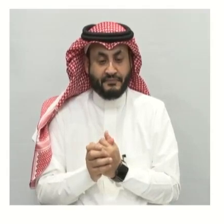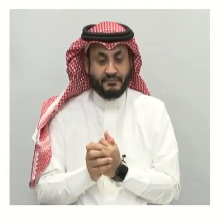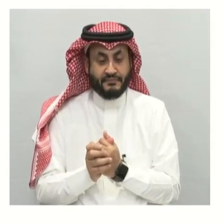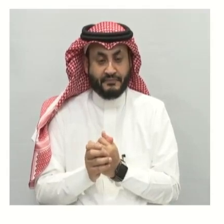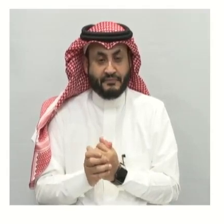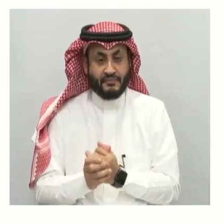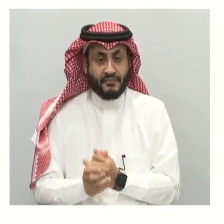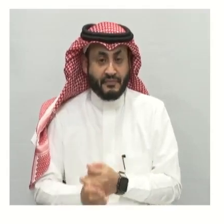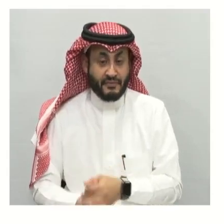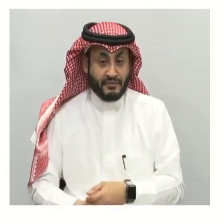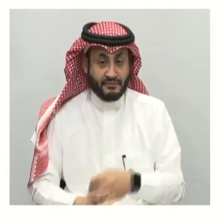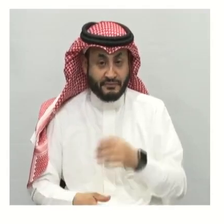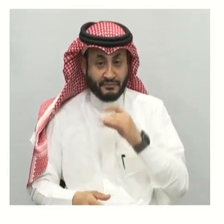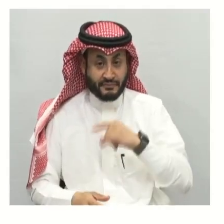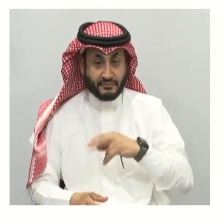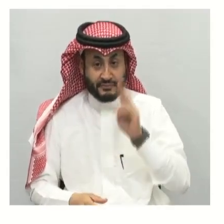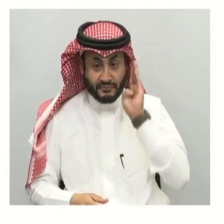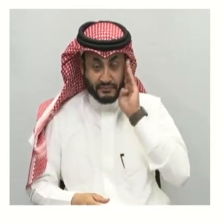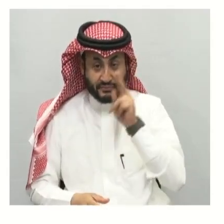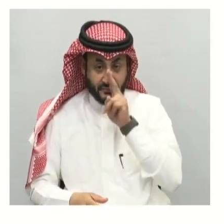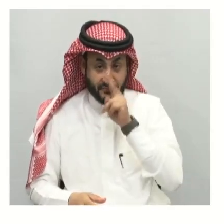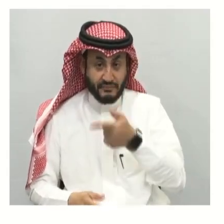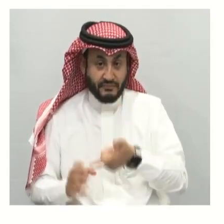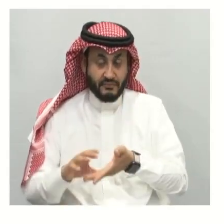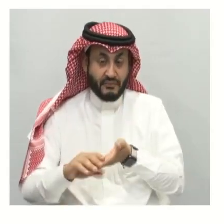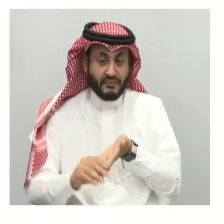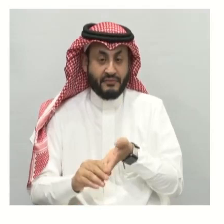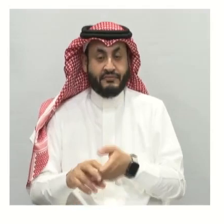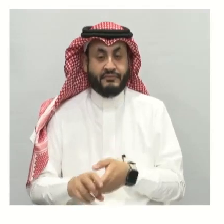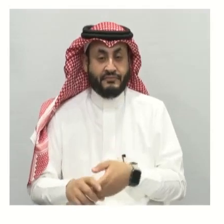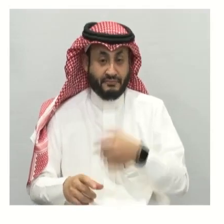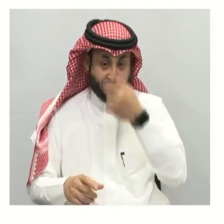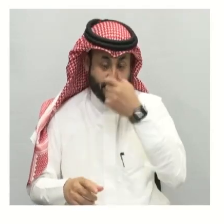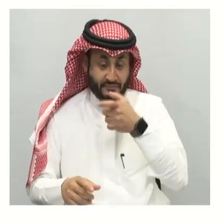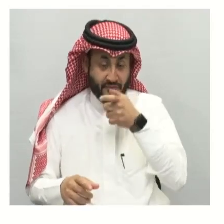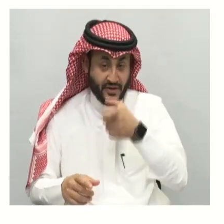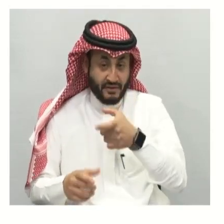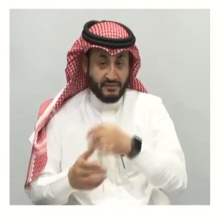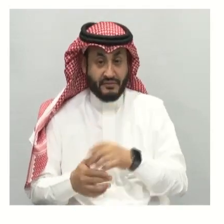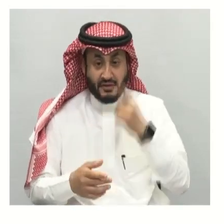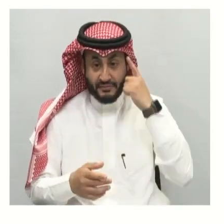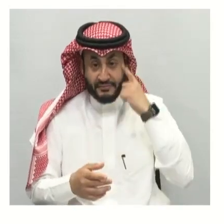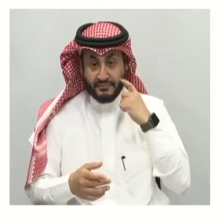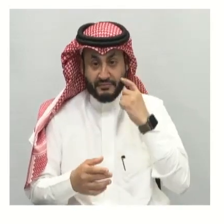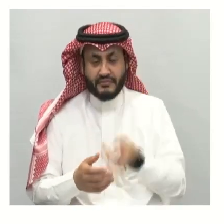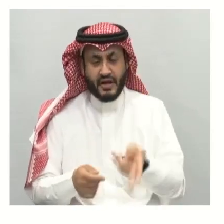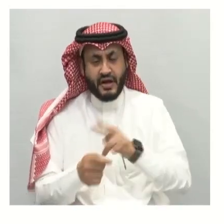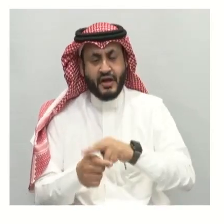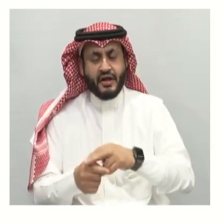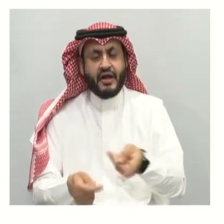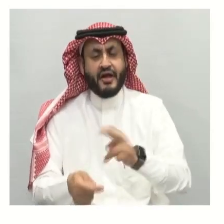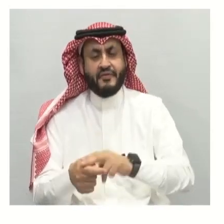Sunday, Monday, Tuesday, Wednesday, Thursday, Thursday, Friday, Saturday,